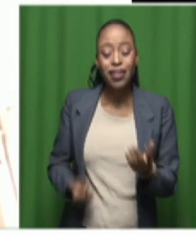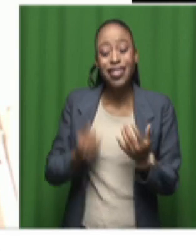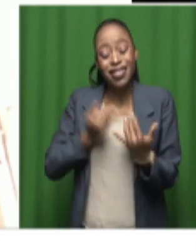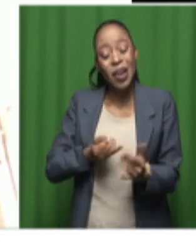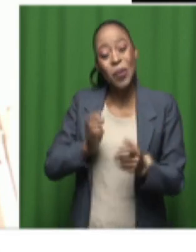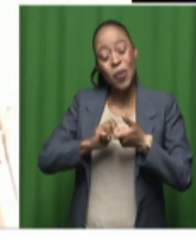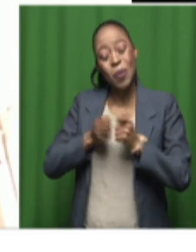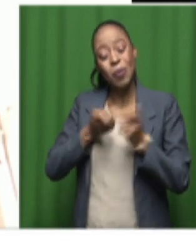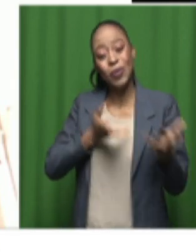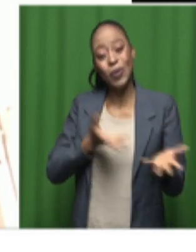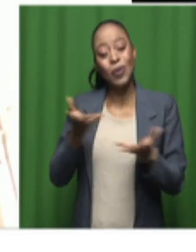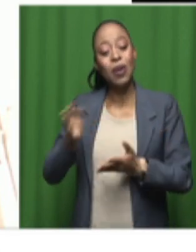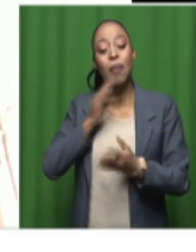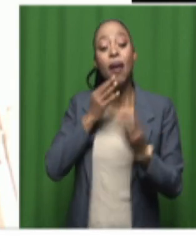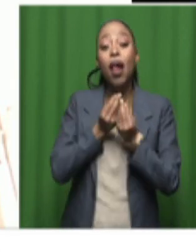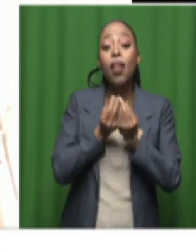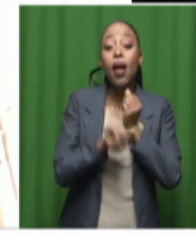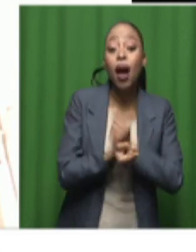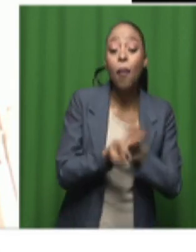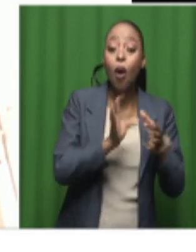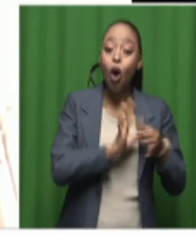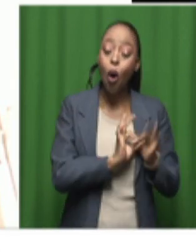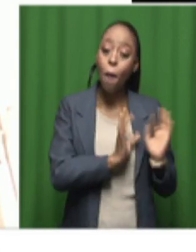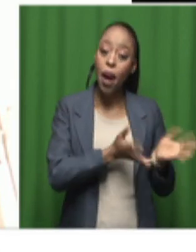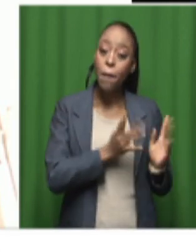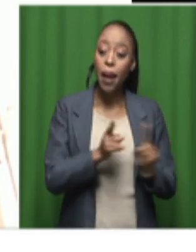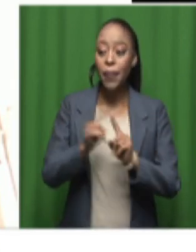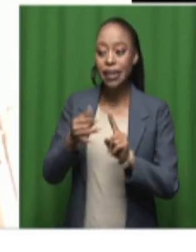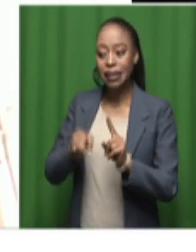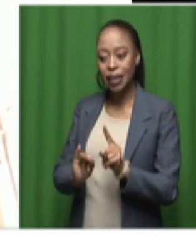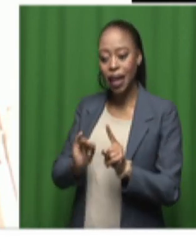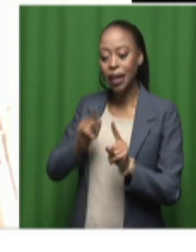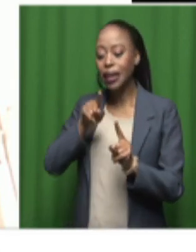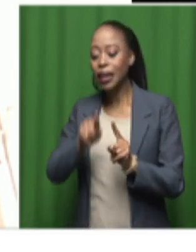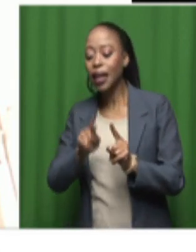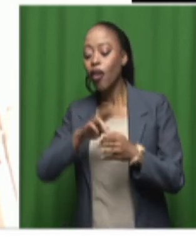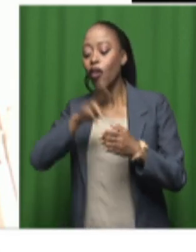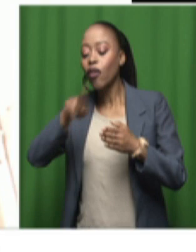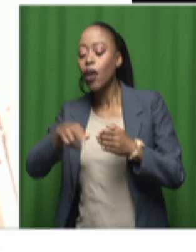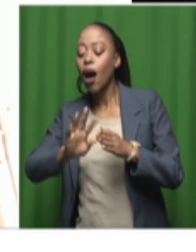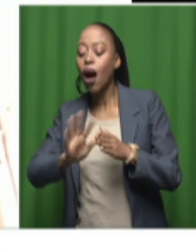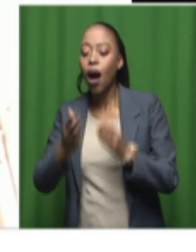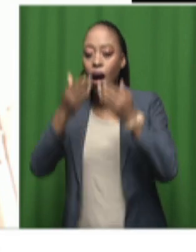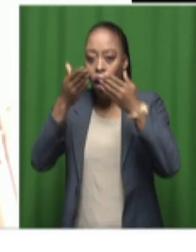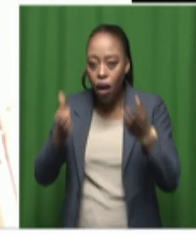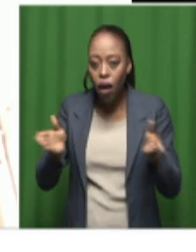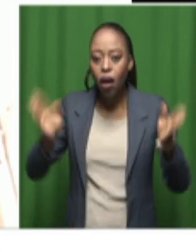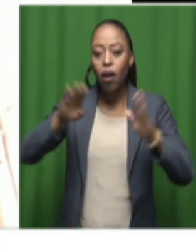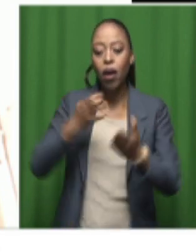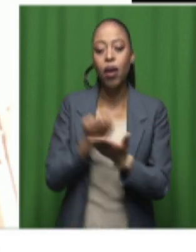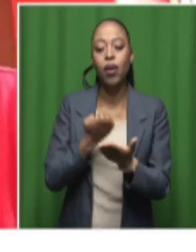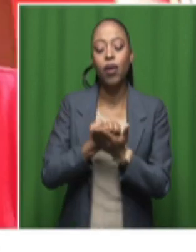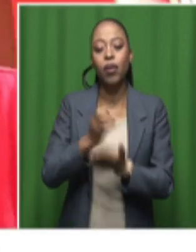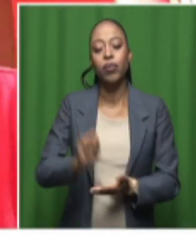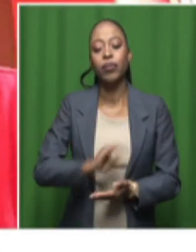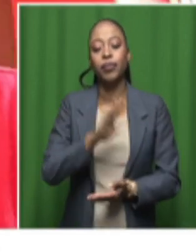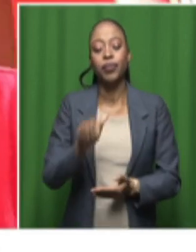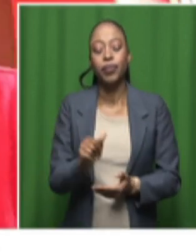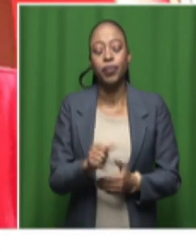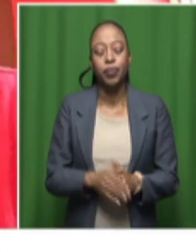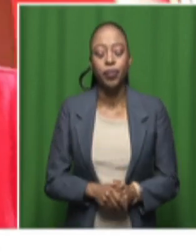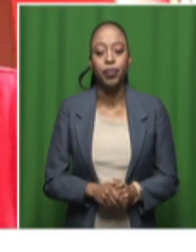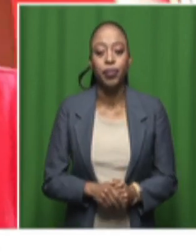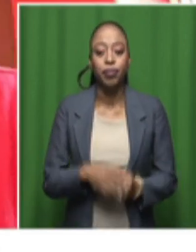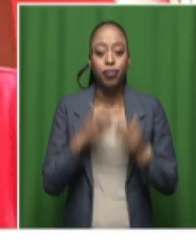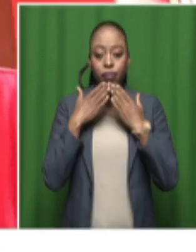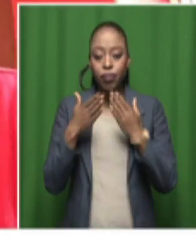problem is not just what happens in the household, but how that reflects into the broader South African economy. All right, Mervyn,